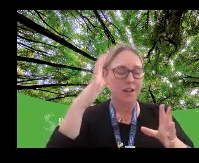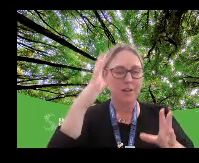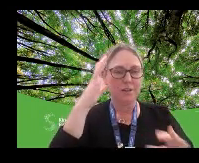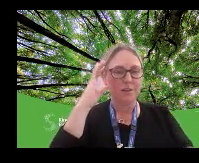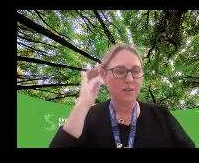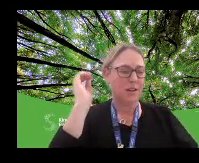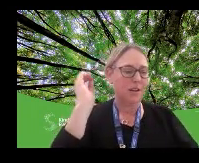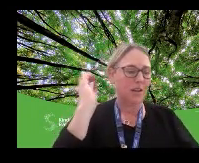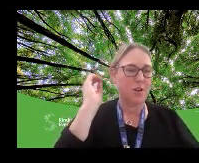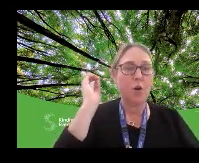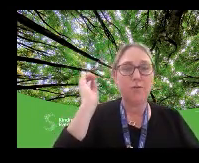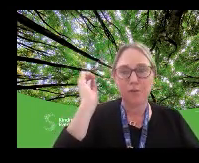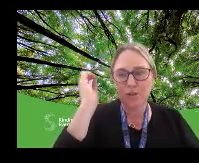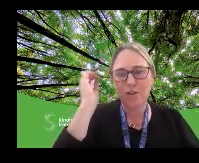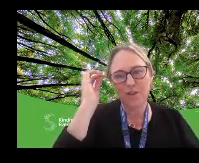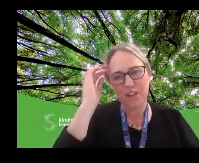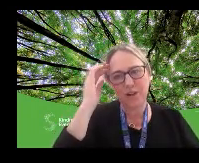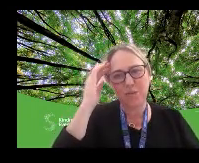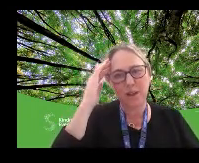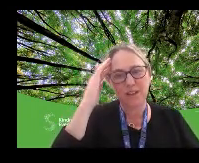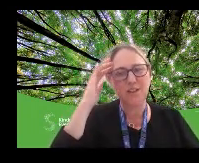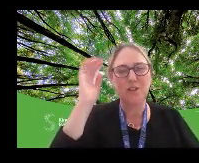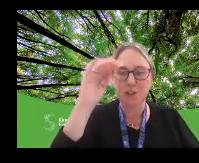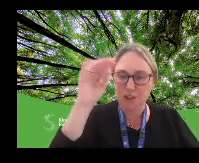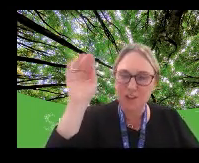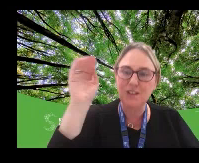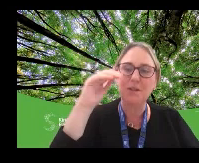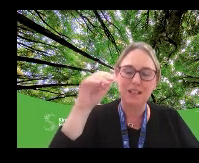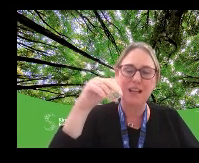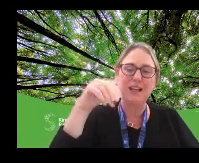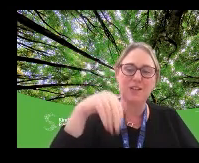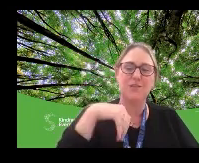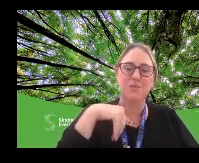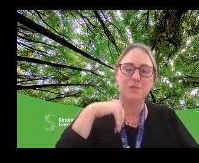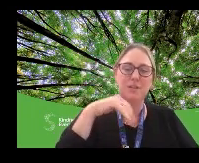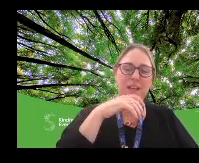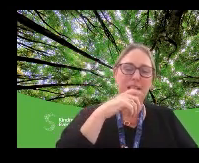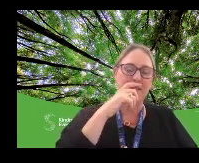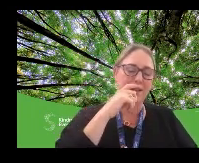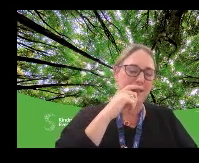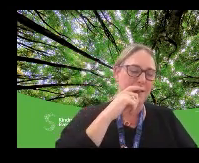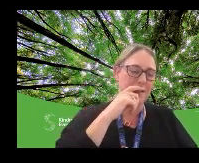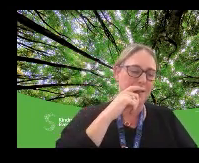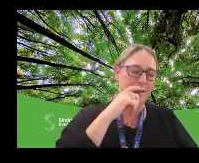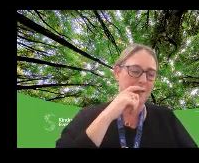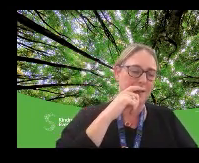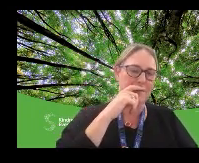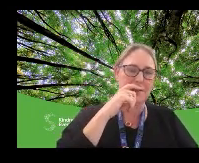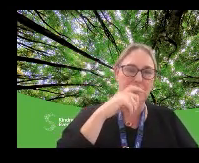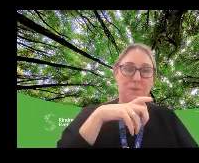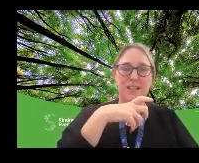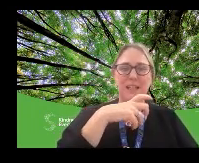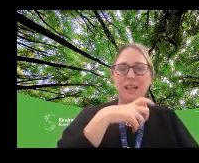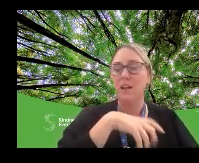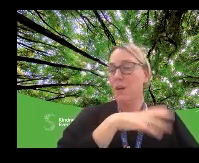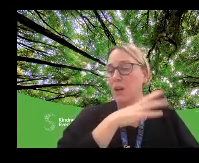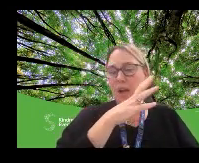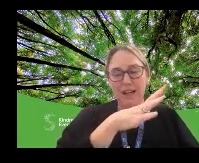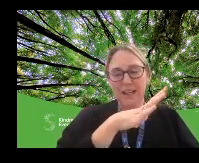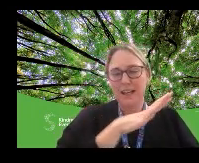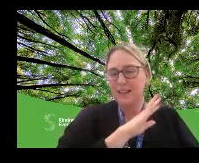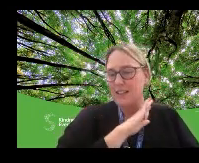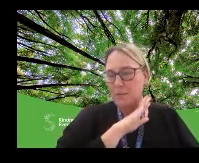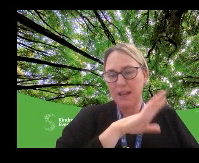be, a novel on the young person, just some indication of the areas that have been